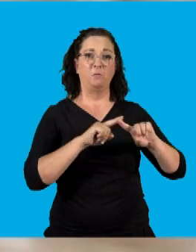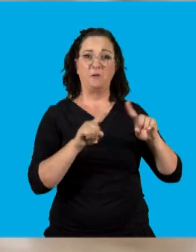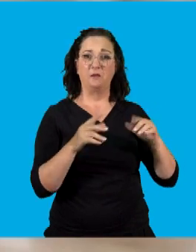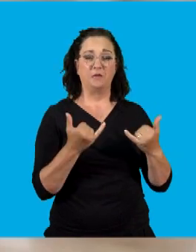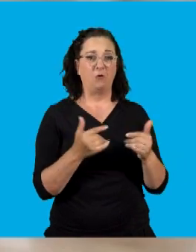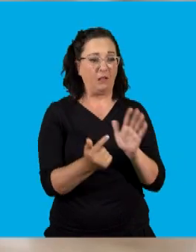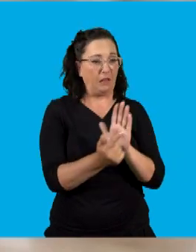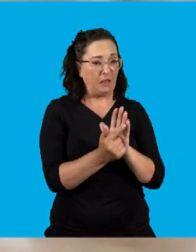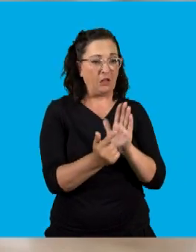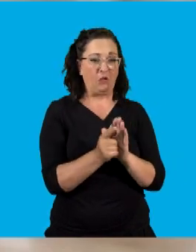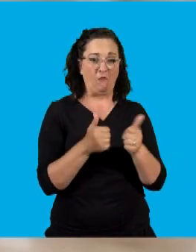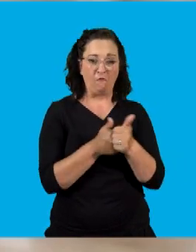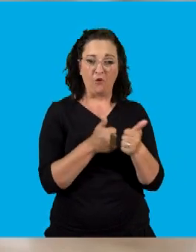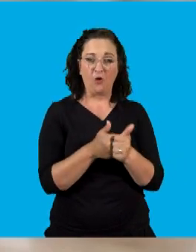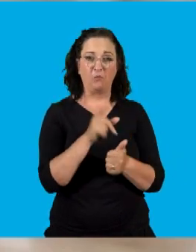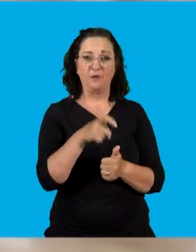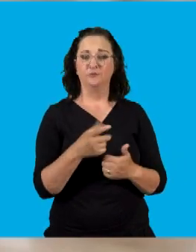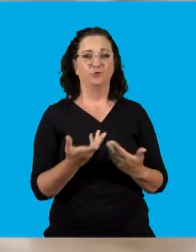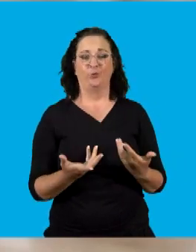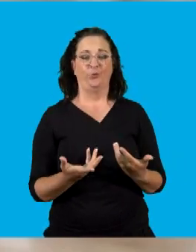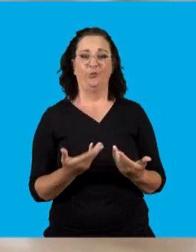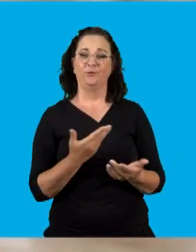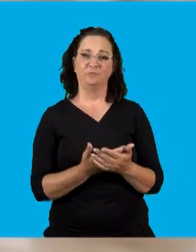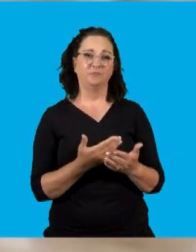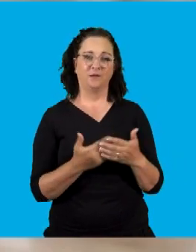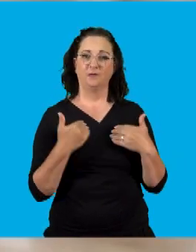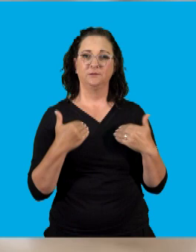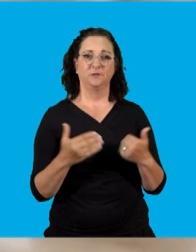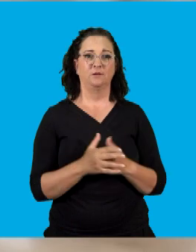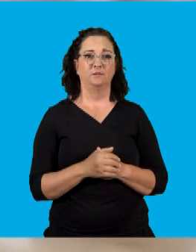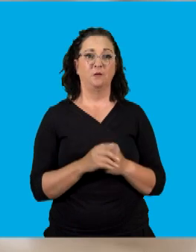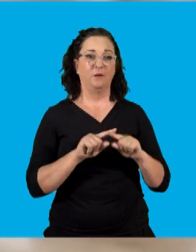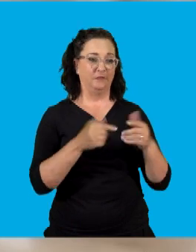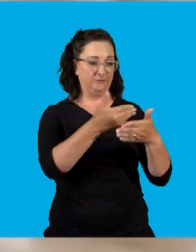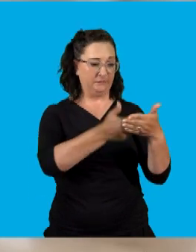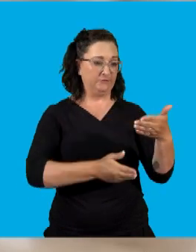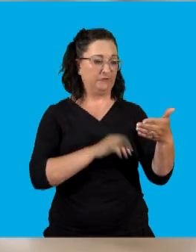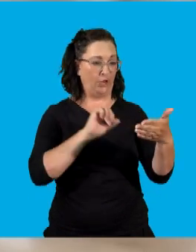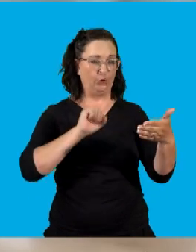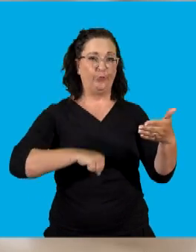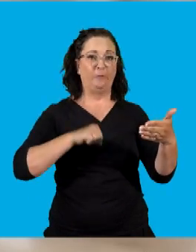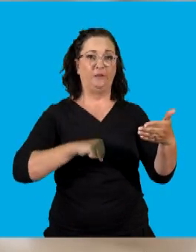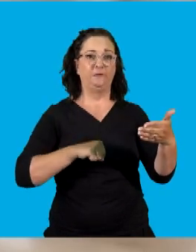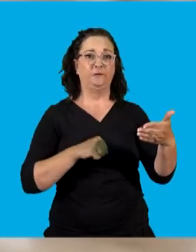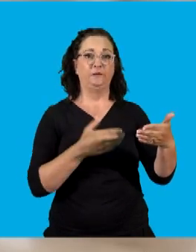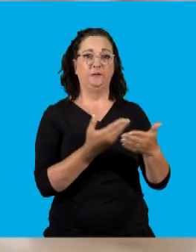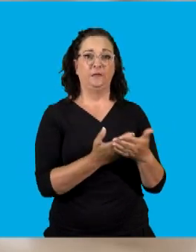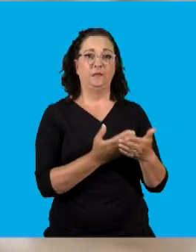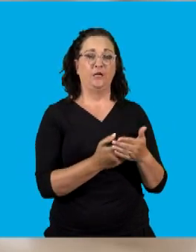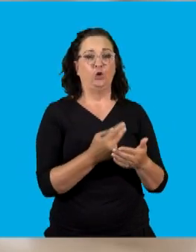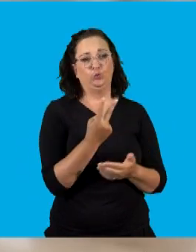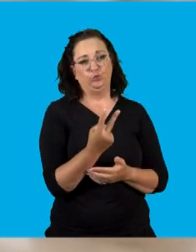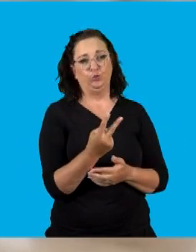are no legal requirements that you need to follow when you want to start a partnership. This agreement is going to be an agreement